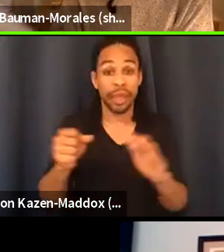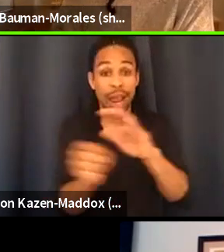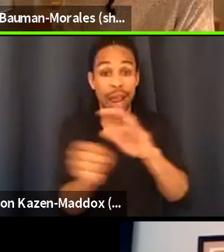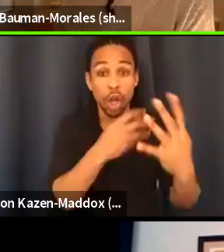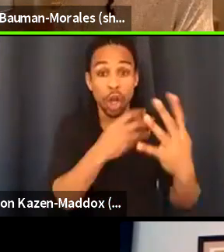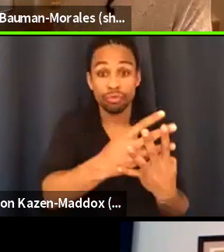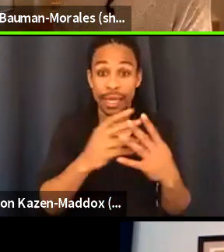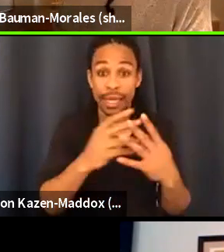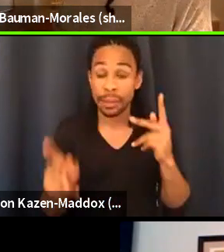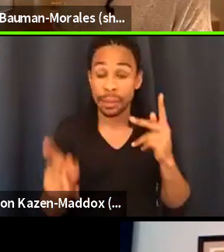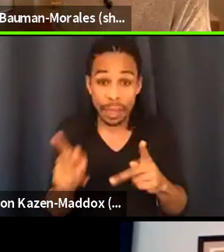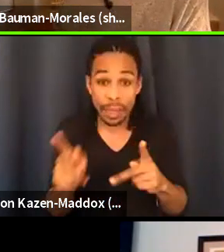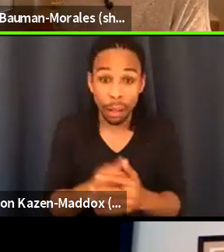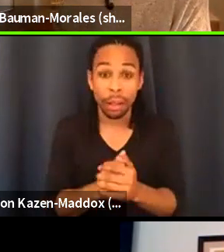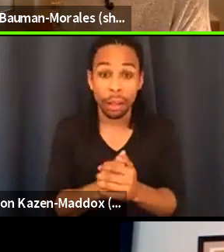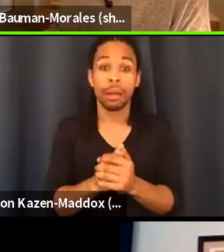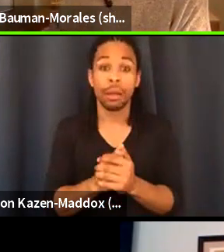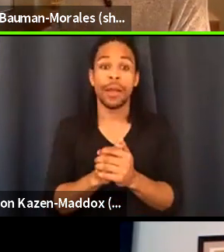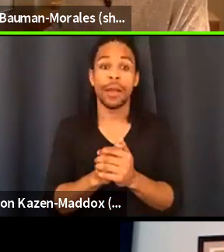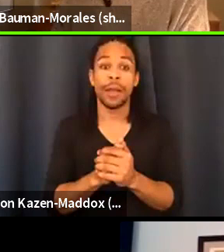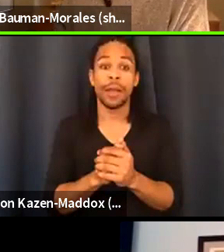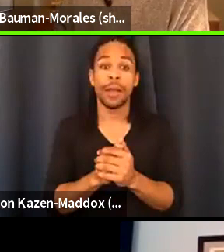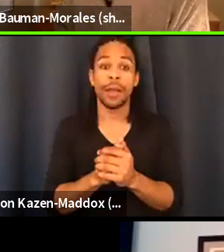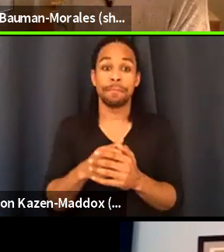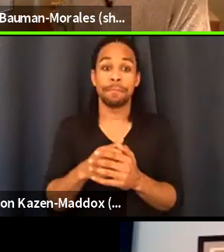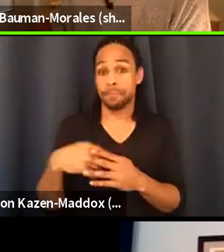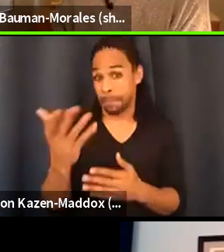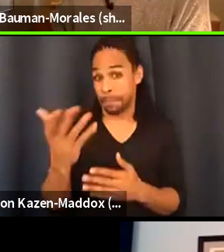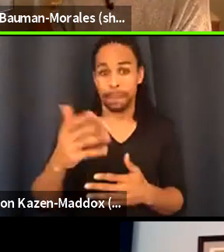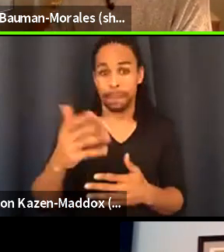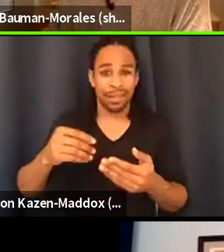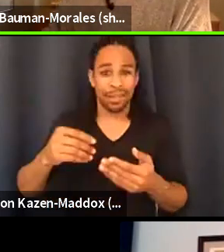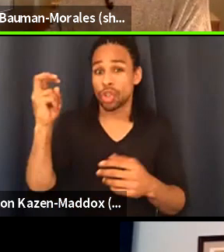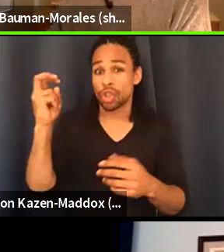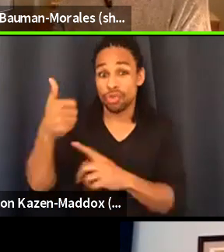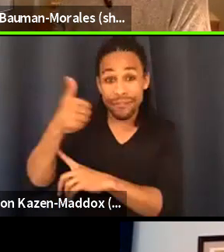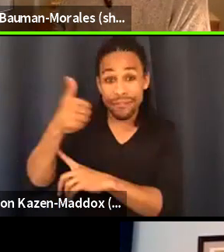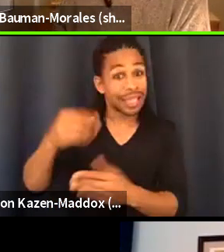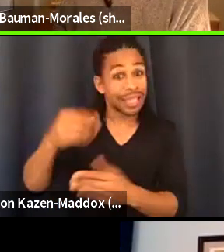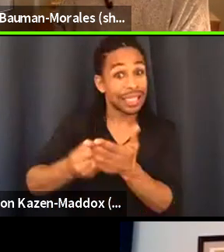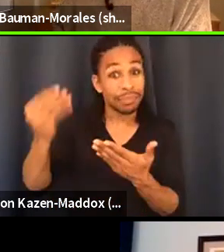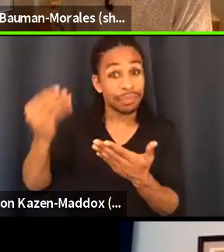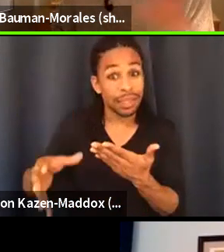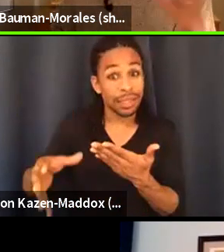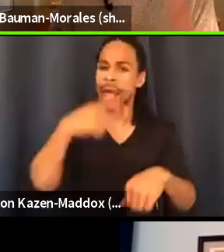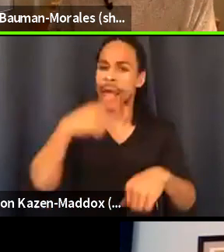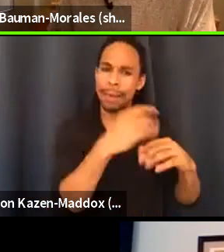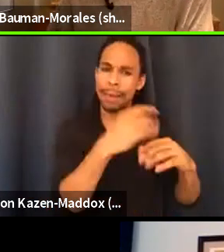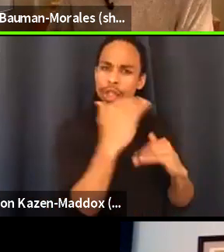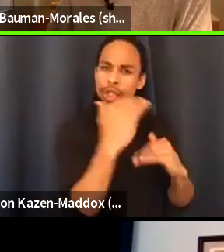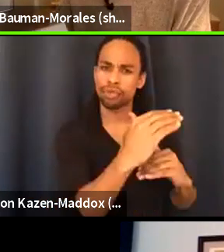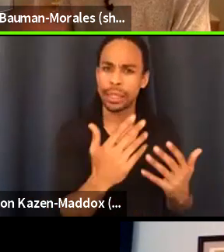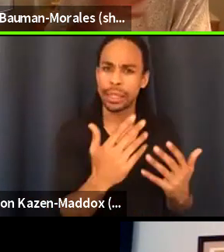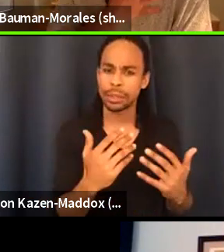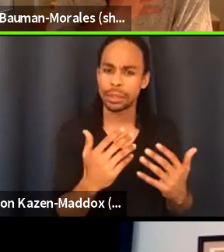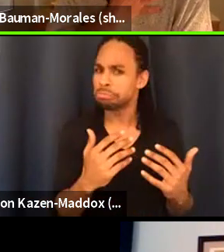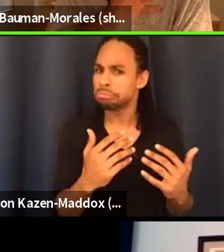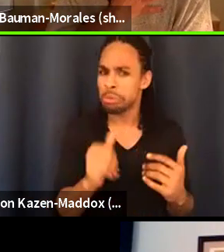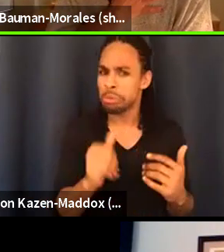and the related time constraints are not. So Ronnie, in reading this, and I know you read it really